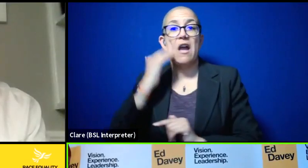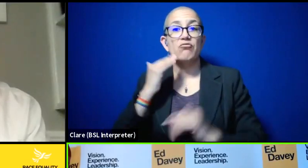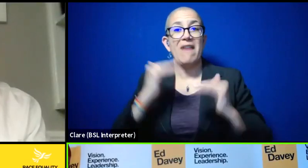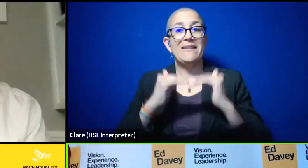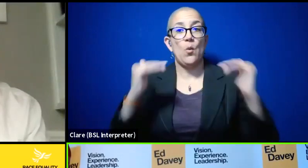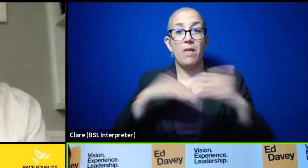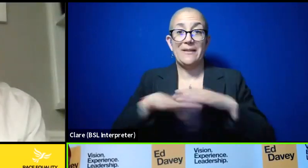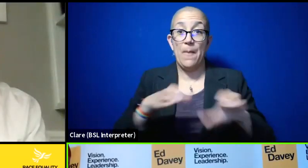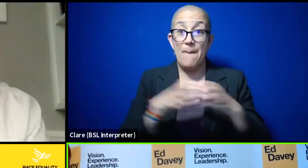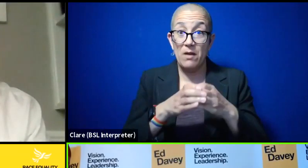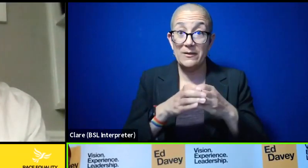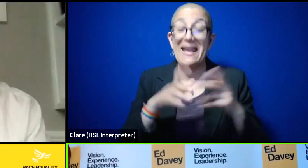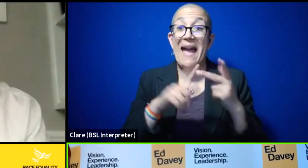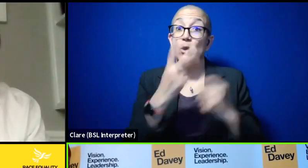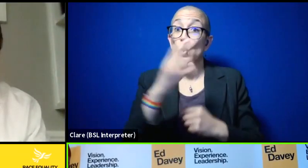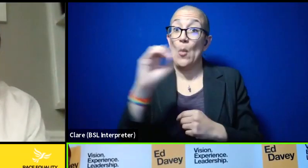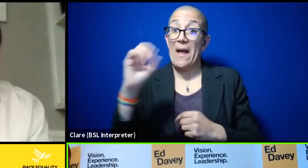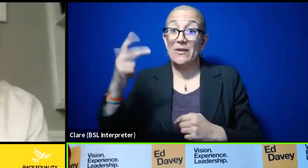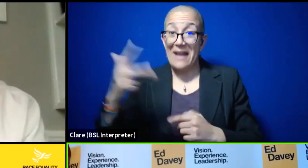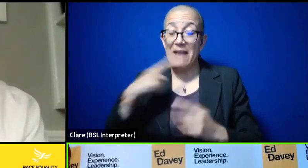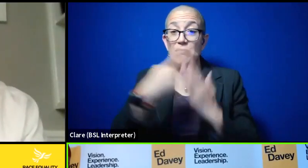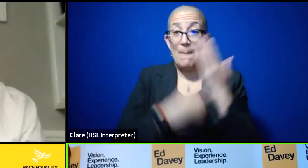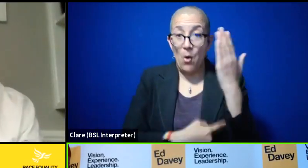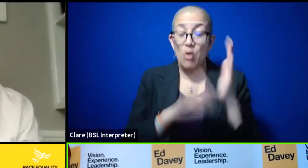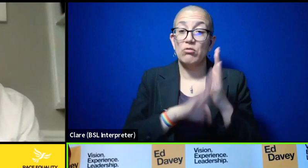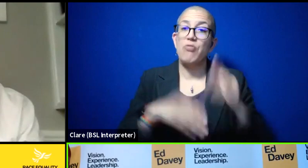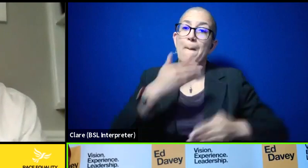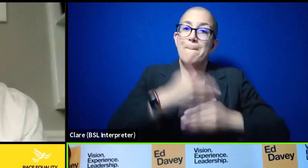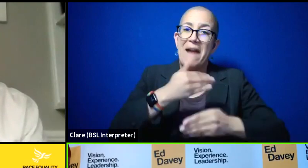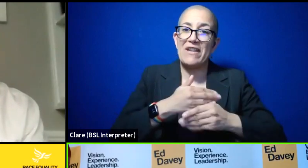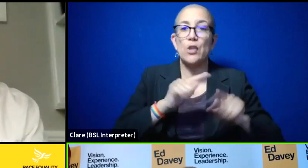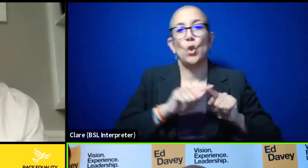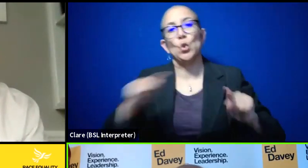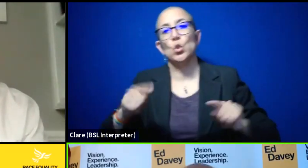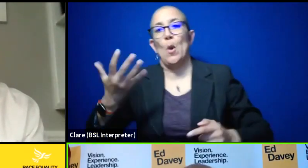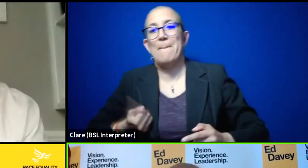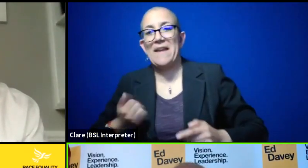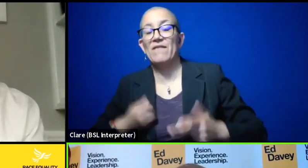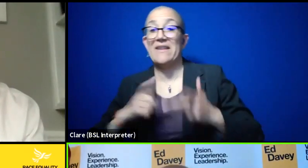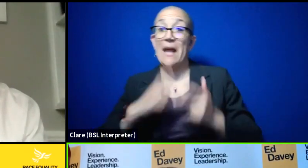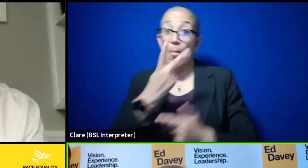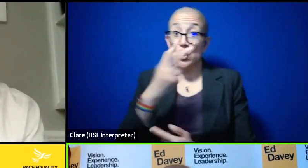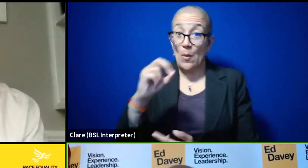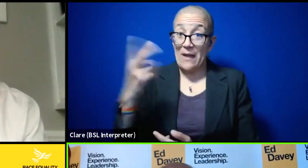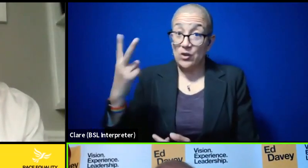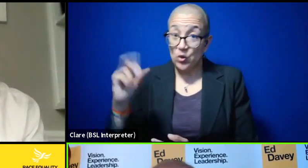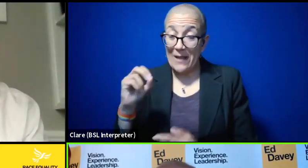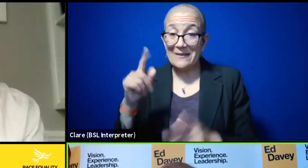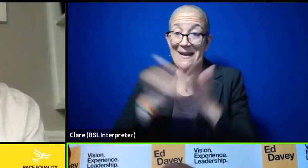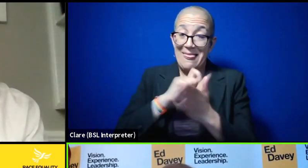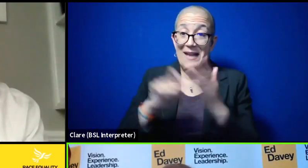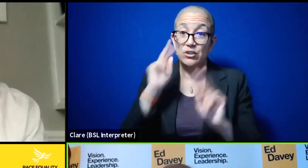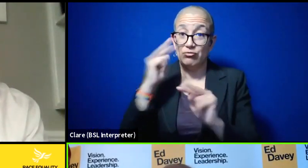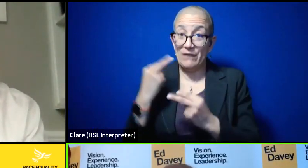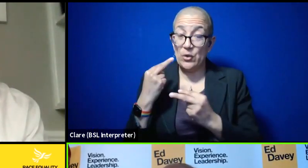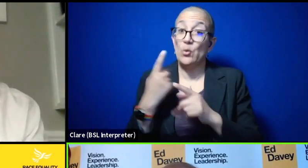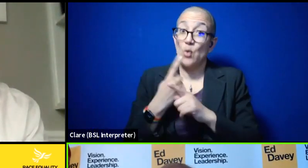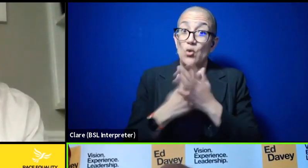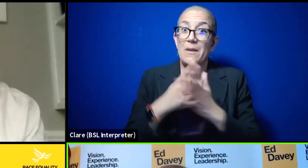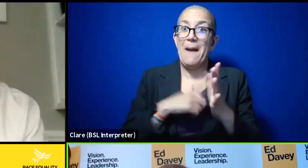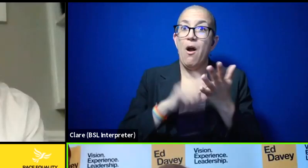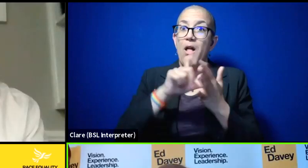a 2008 report, From Barriers to Benefits. And the 2020 General Election Review refers to Alderdice. You